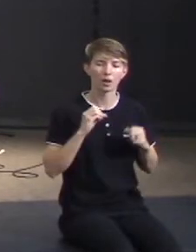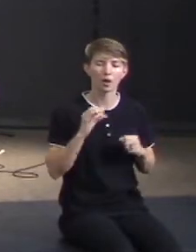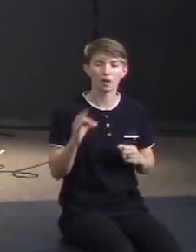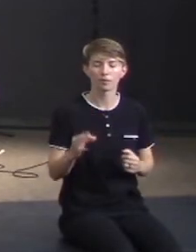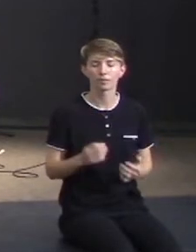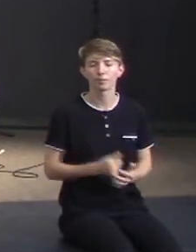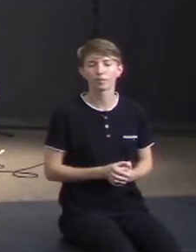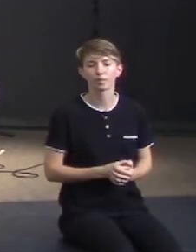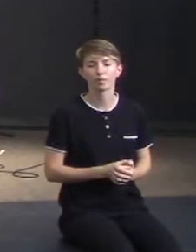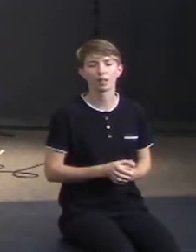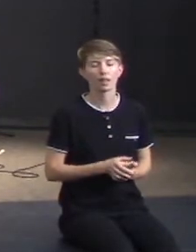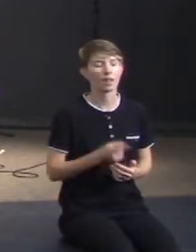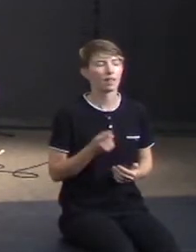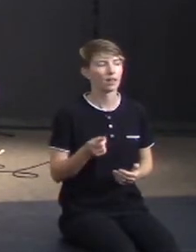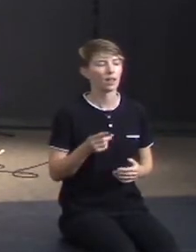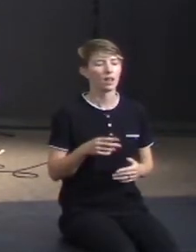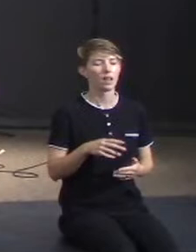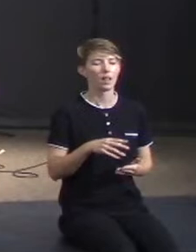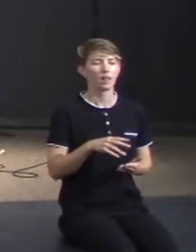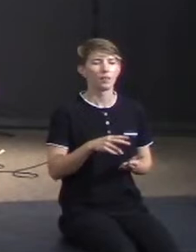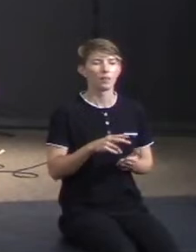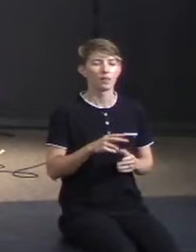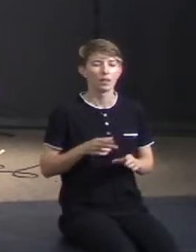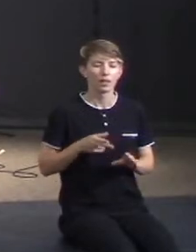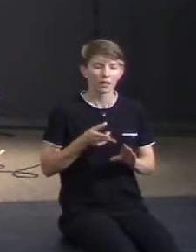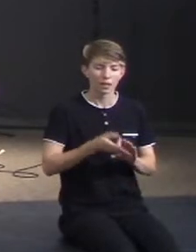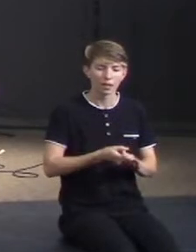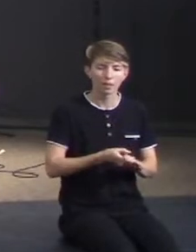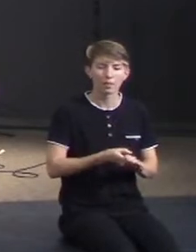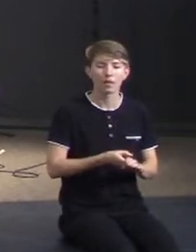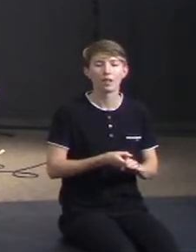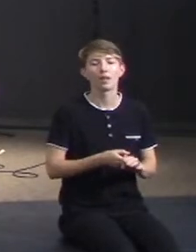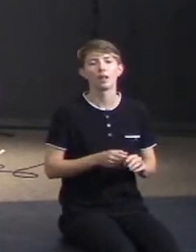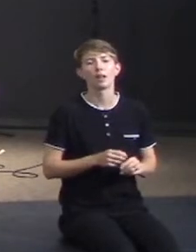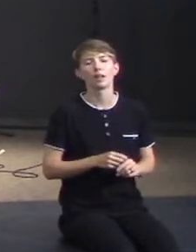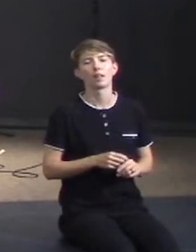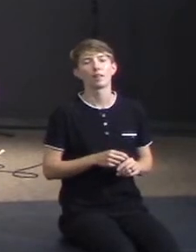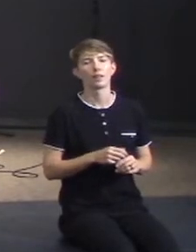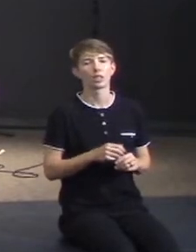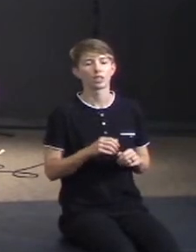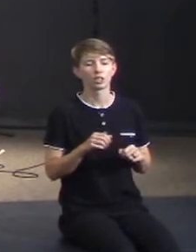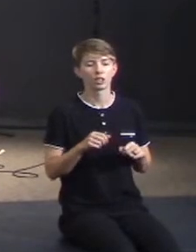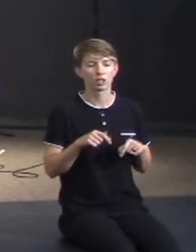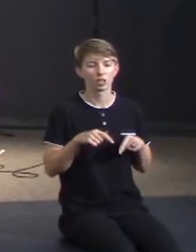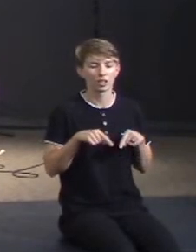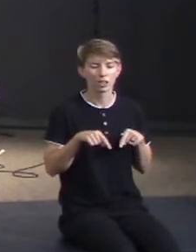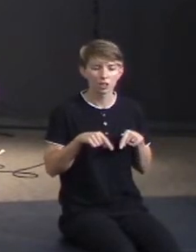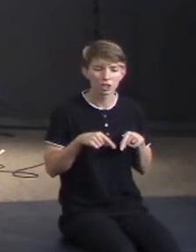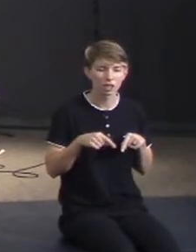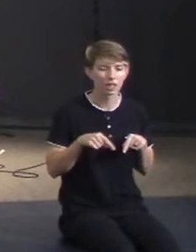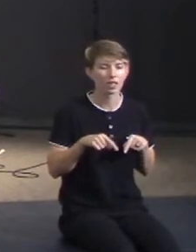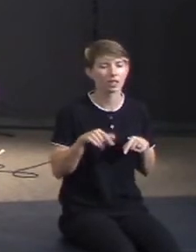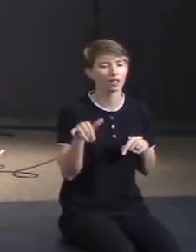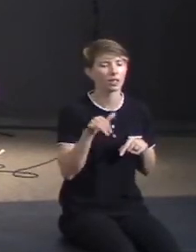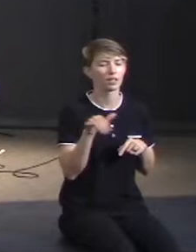And they lie down in a bed and they shake like some frightened son of a mother,